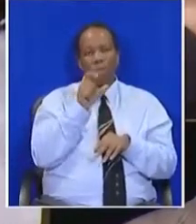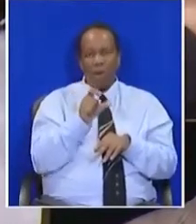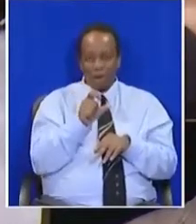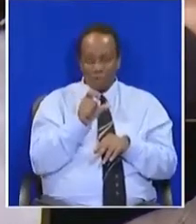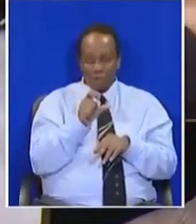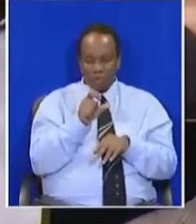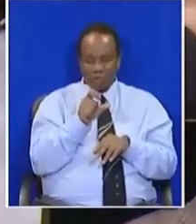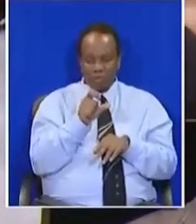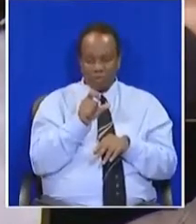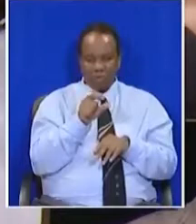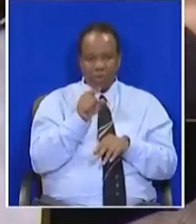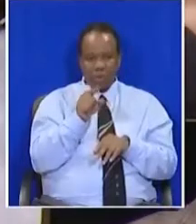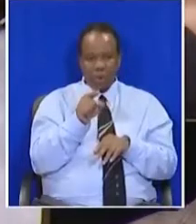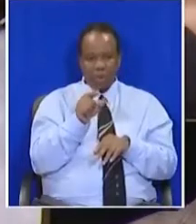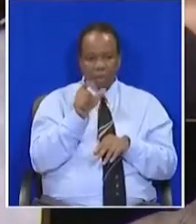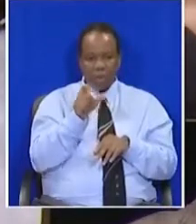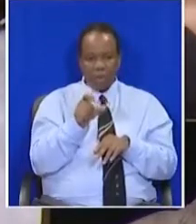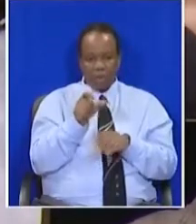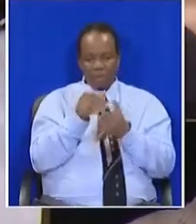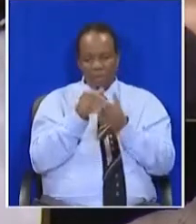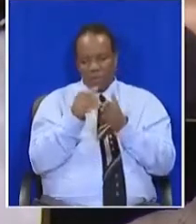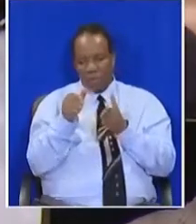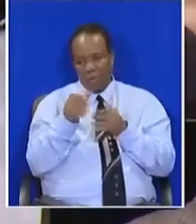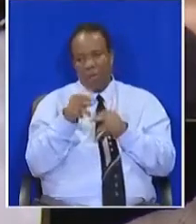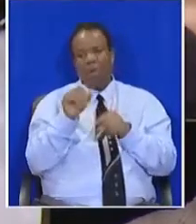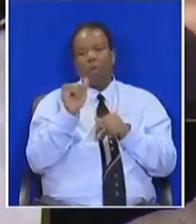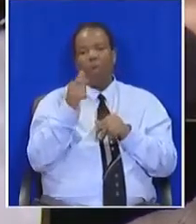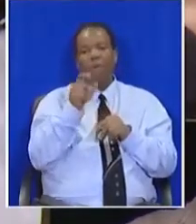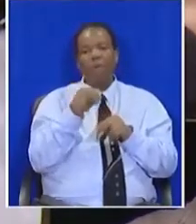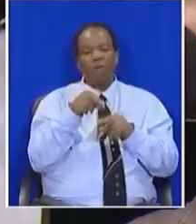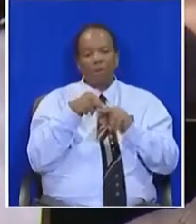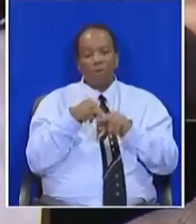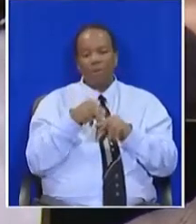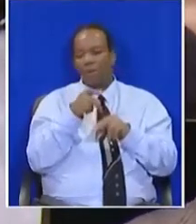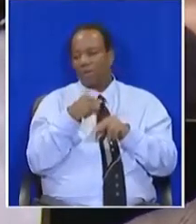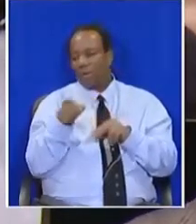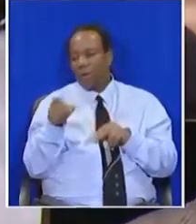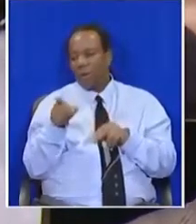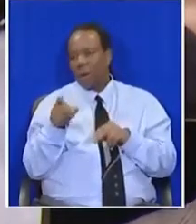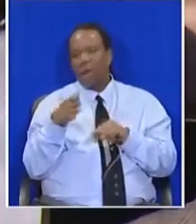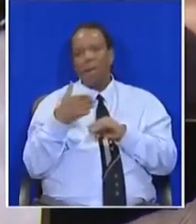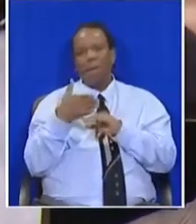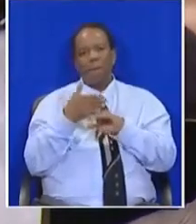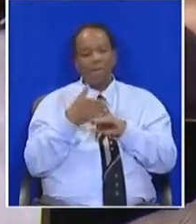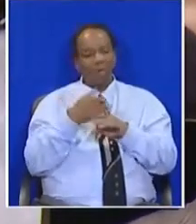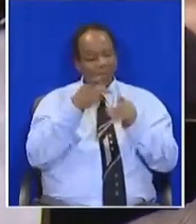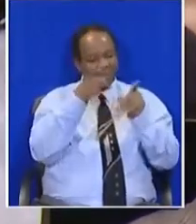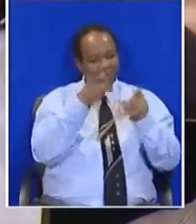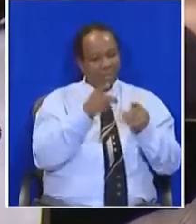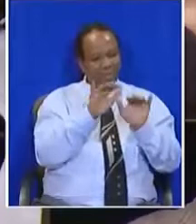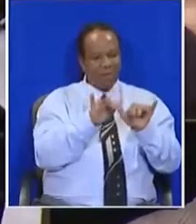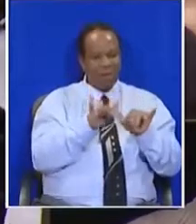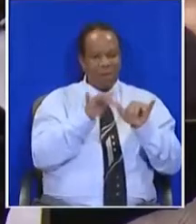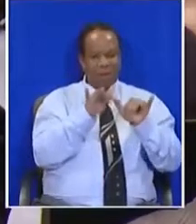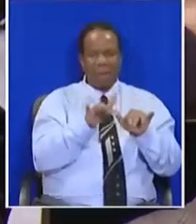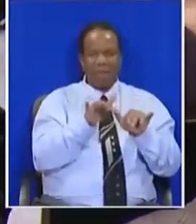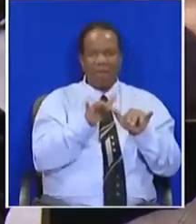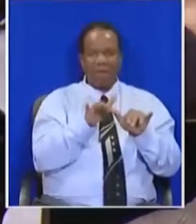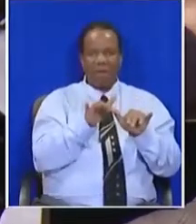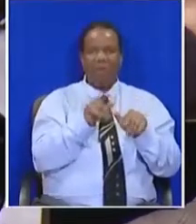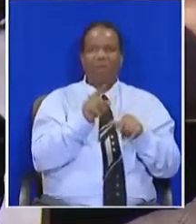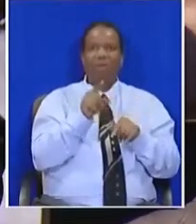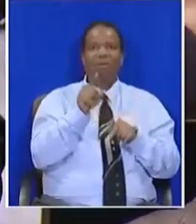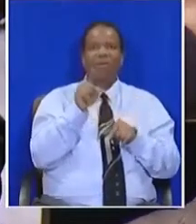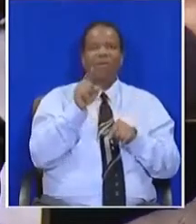from such office is dependent upon a decision of this House. Because in the manner in